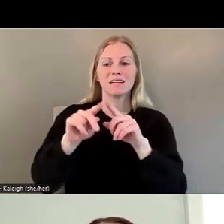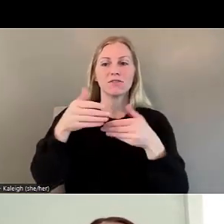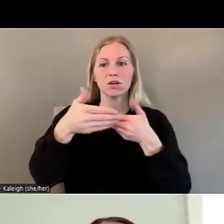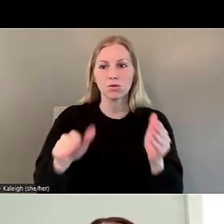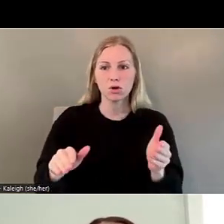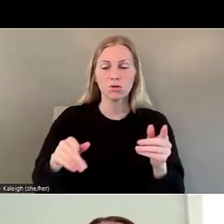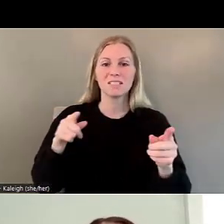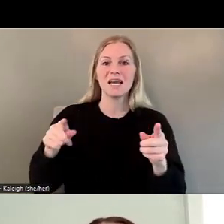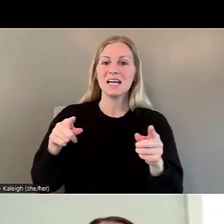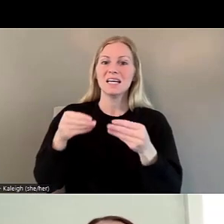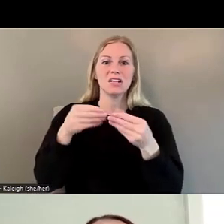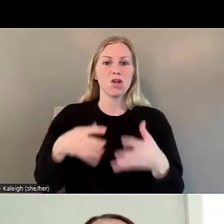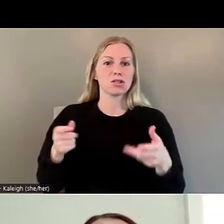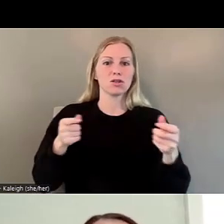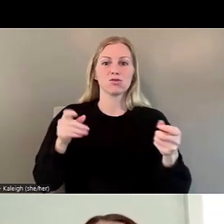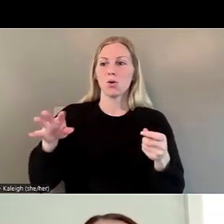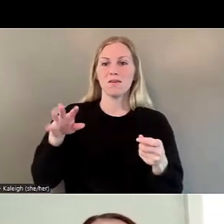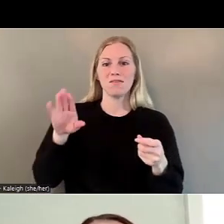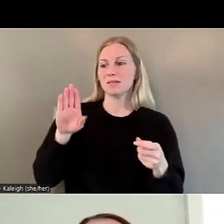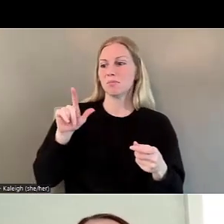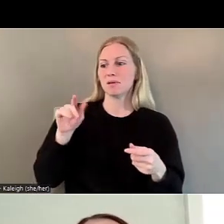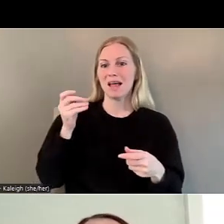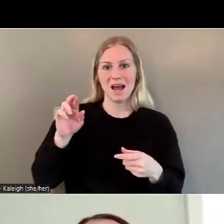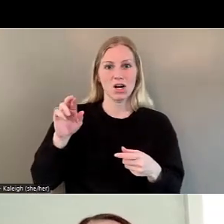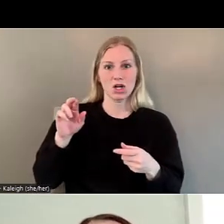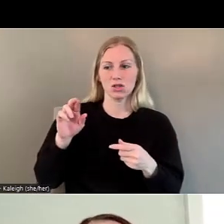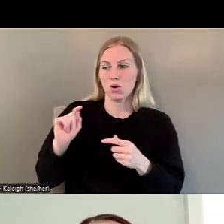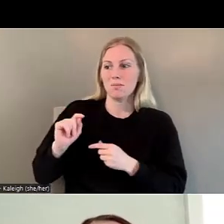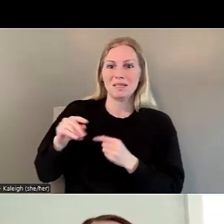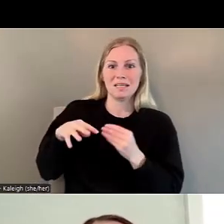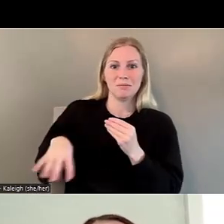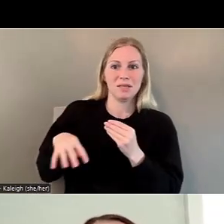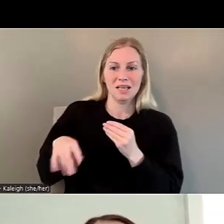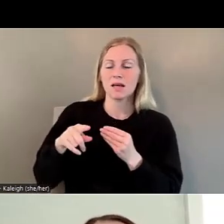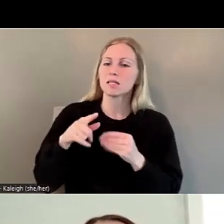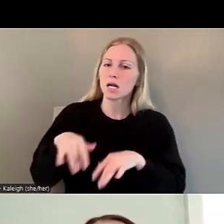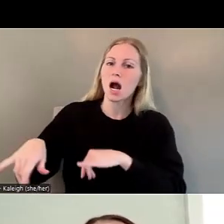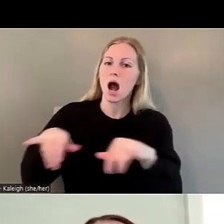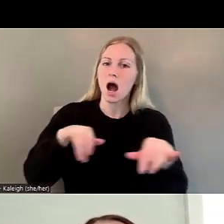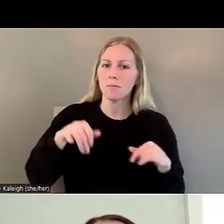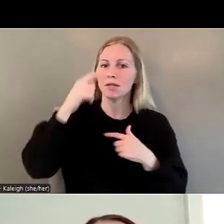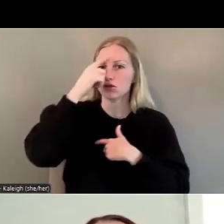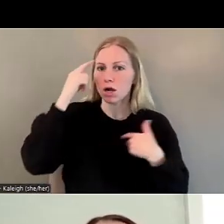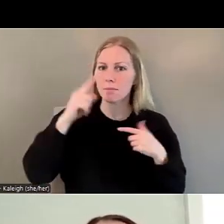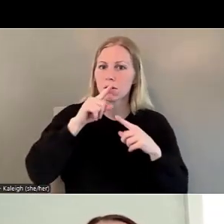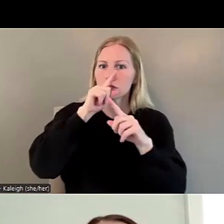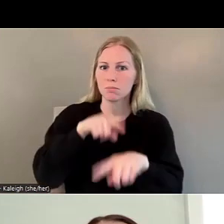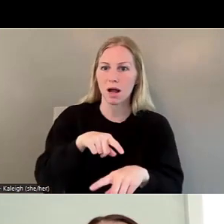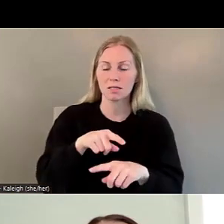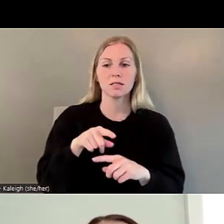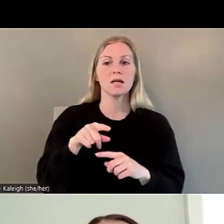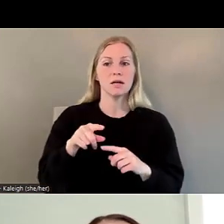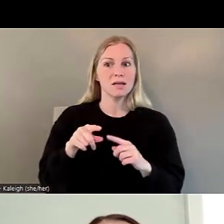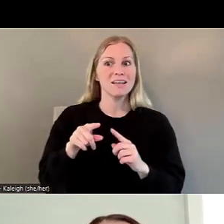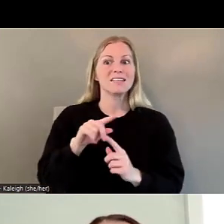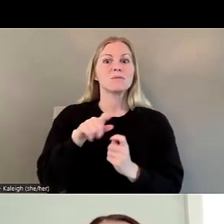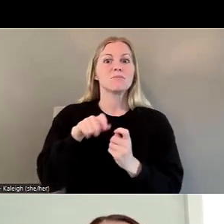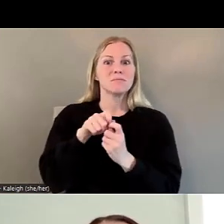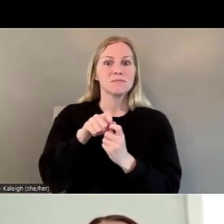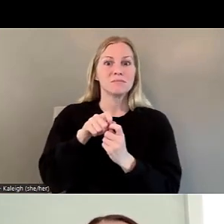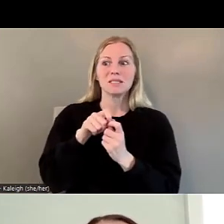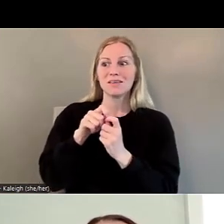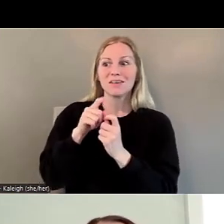A response I would come to learn is a very common trauma response, particularly one you see when a child is locked in a timeout